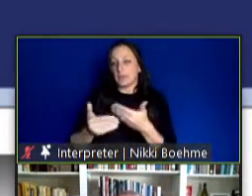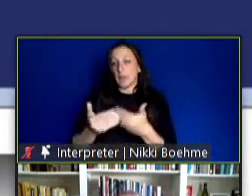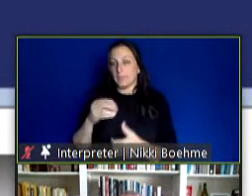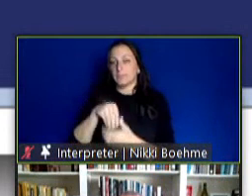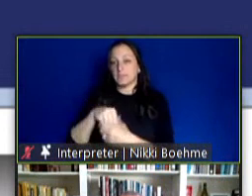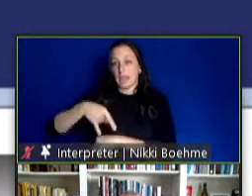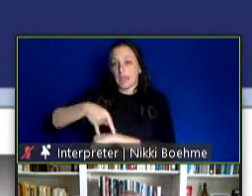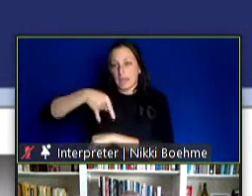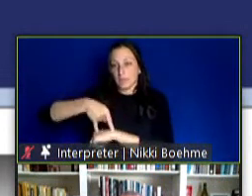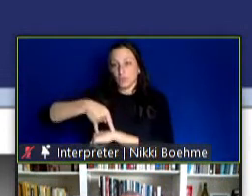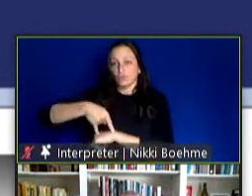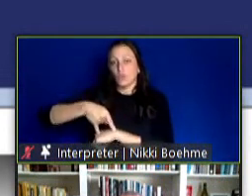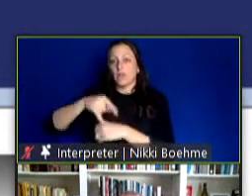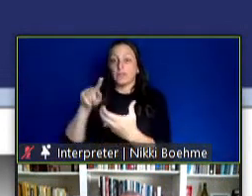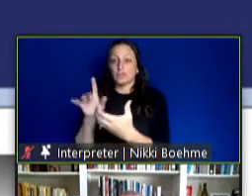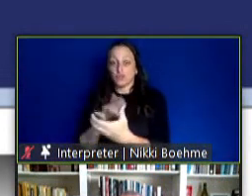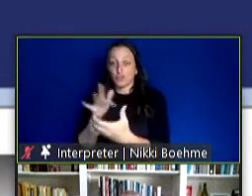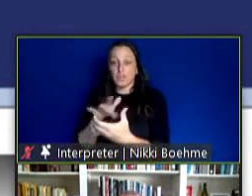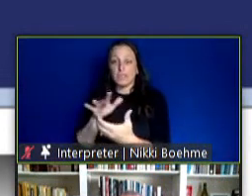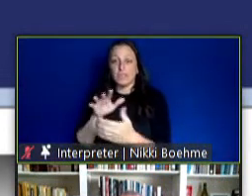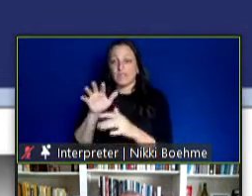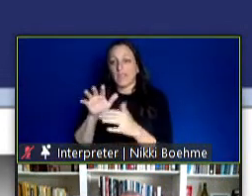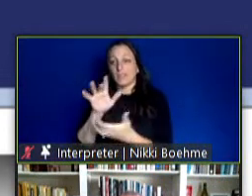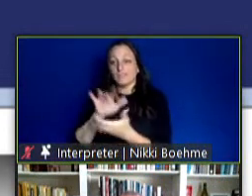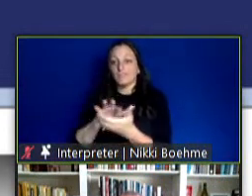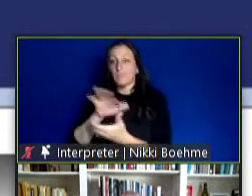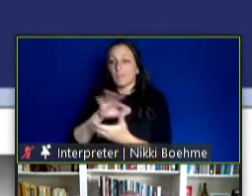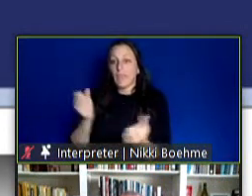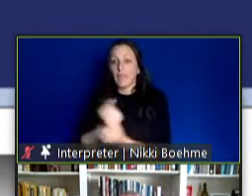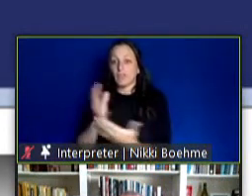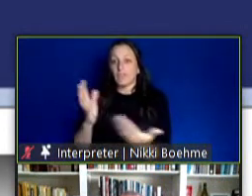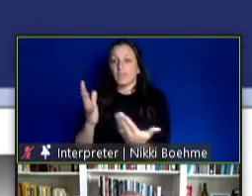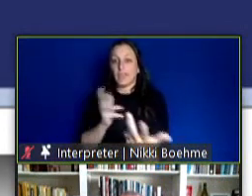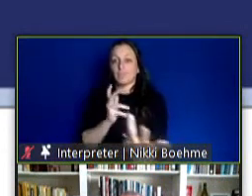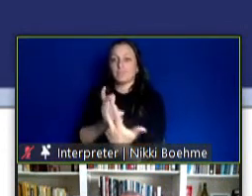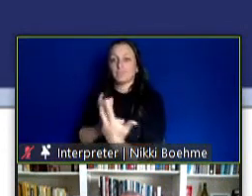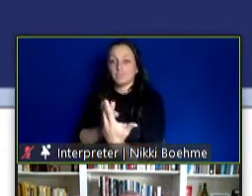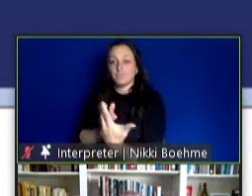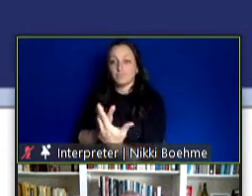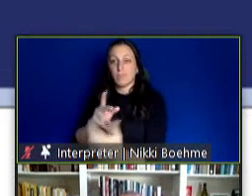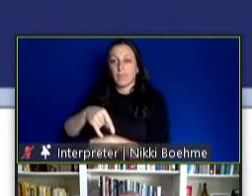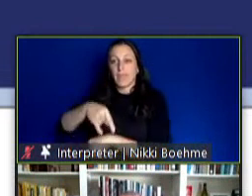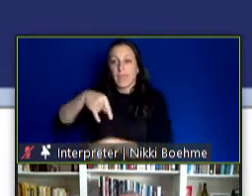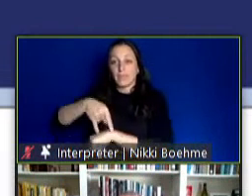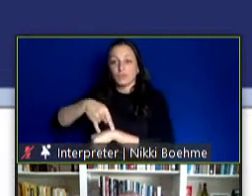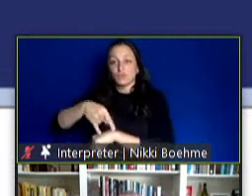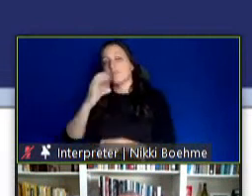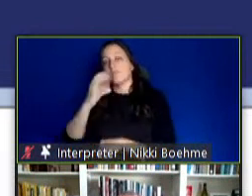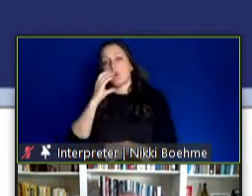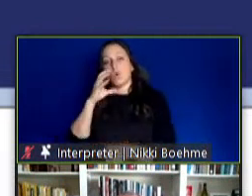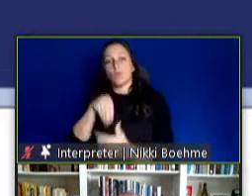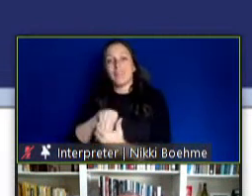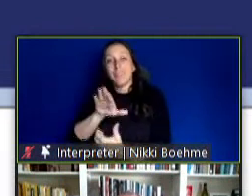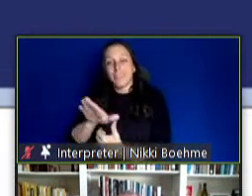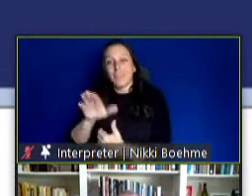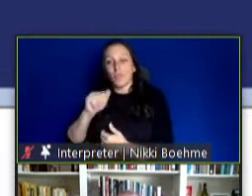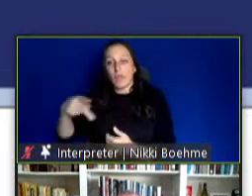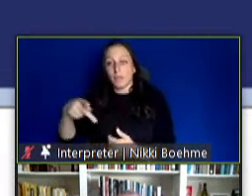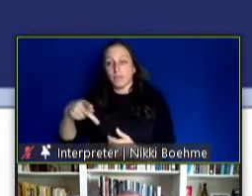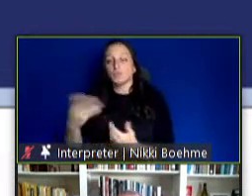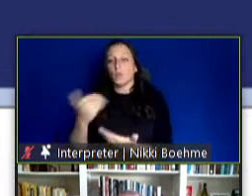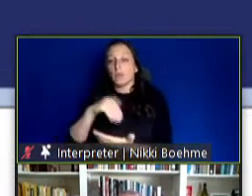the screens and the input are all within the native experience of the Android exposure notification app. So again, the user would go into their